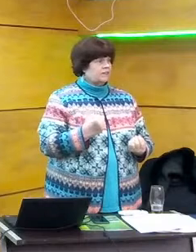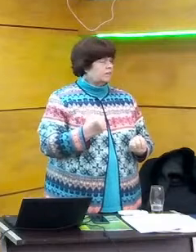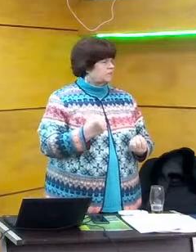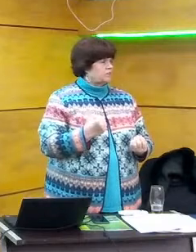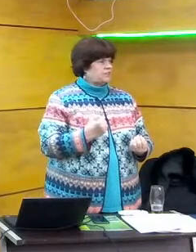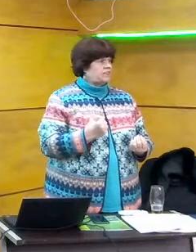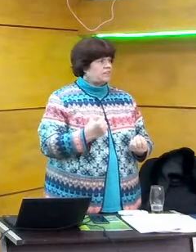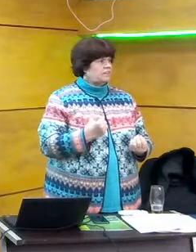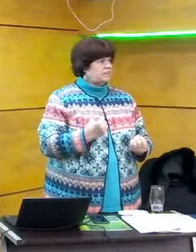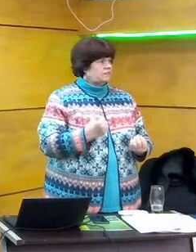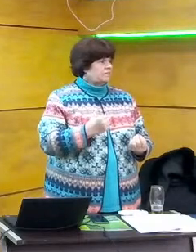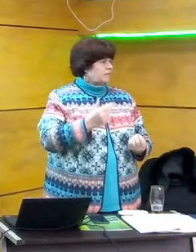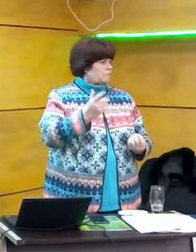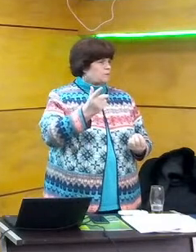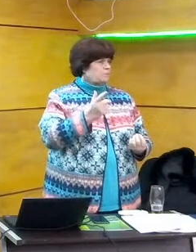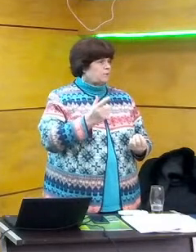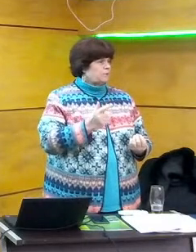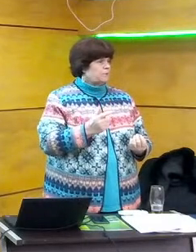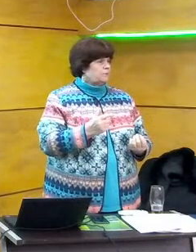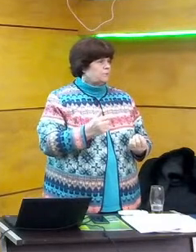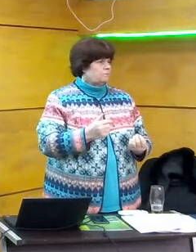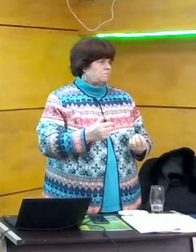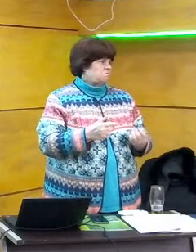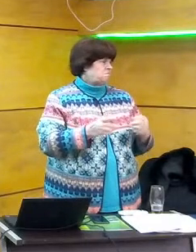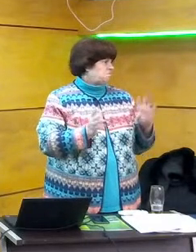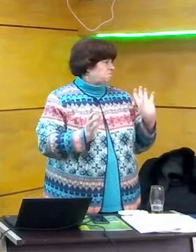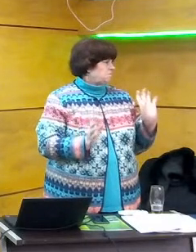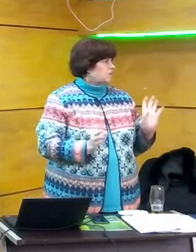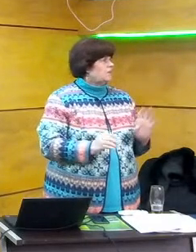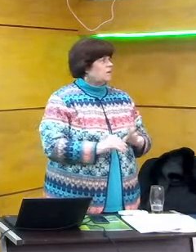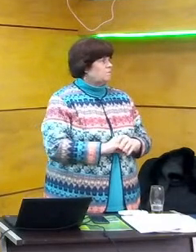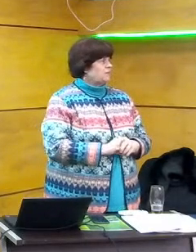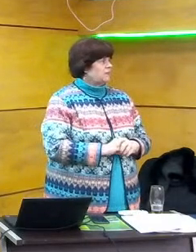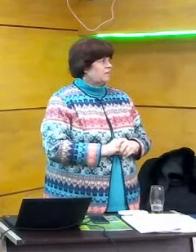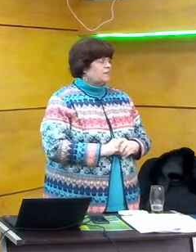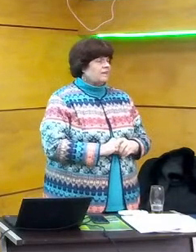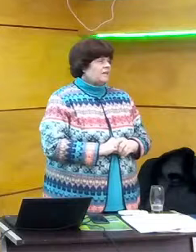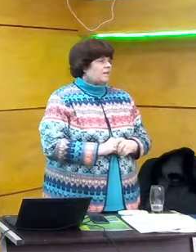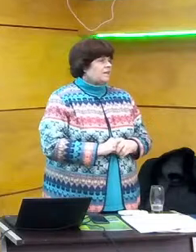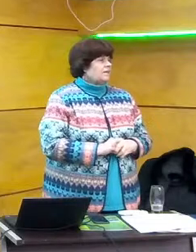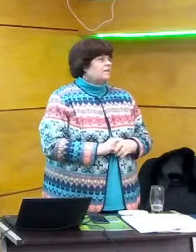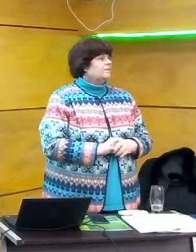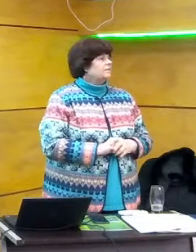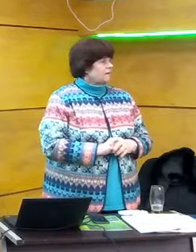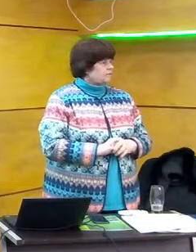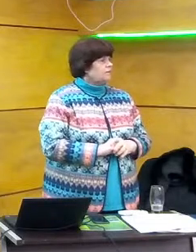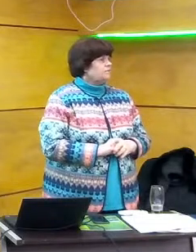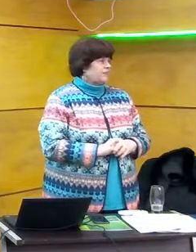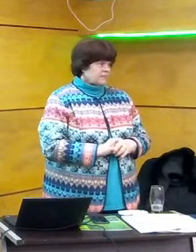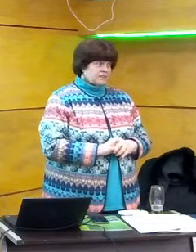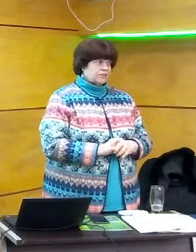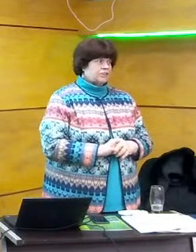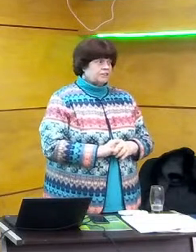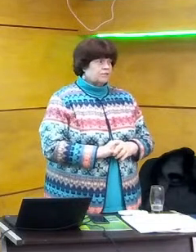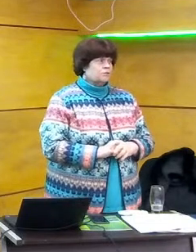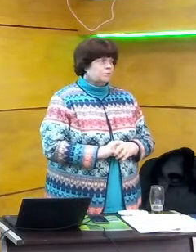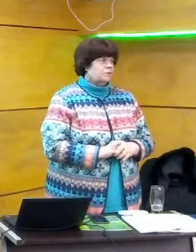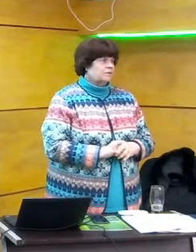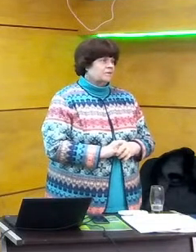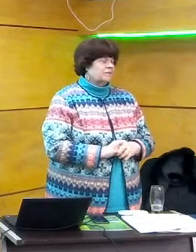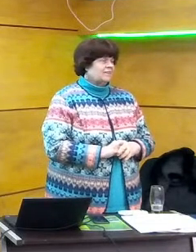across to Argentina, up to Peru, Colombia, the level of English